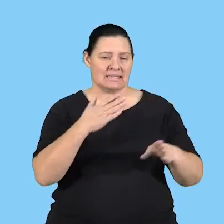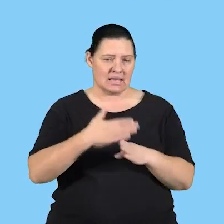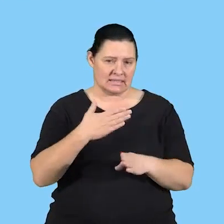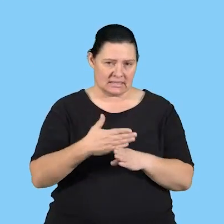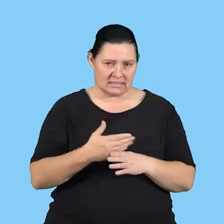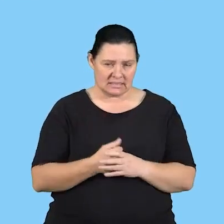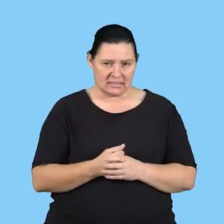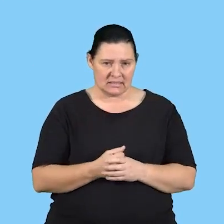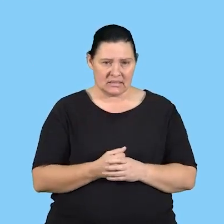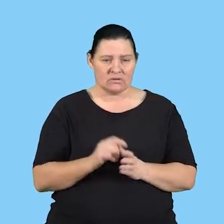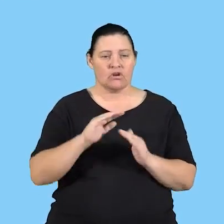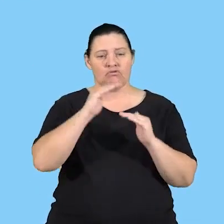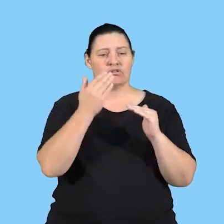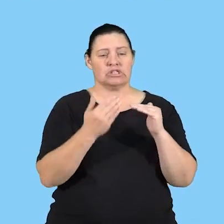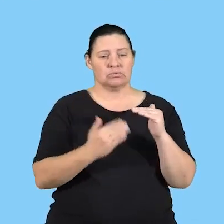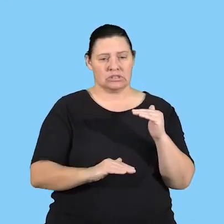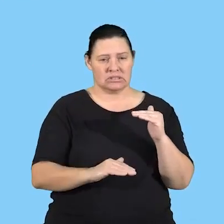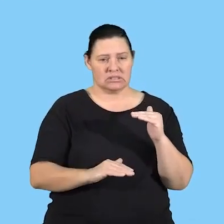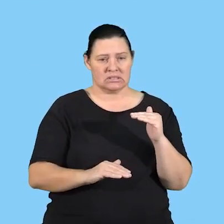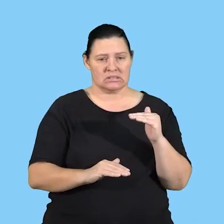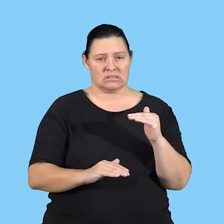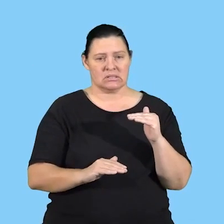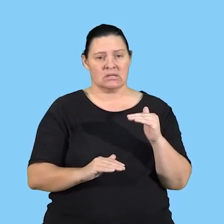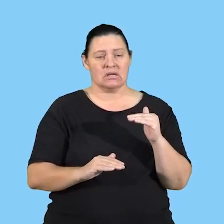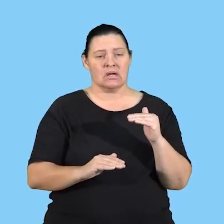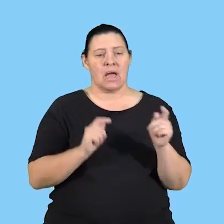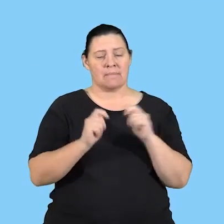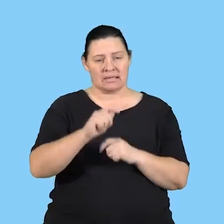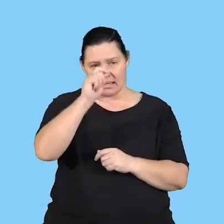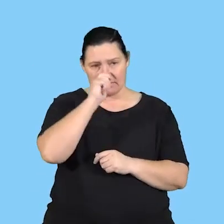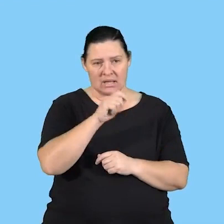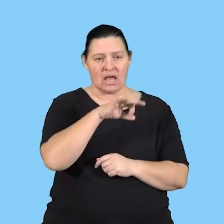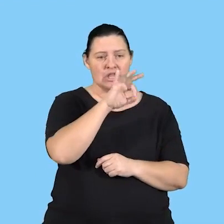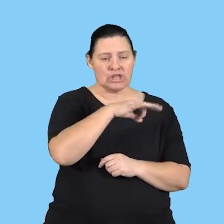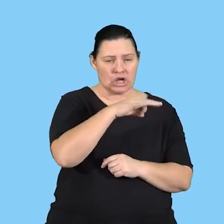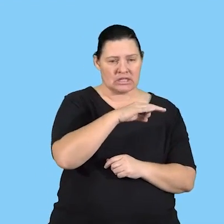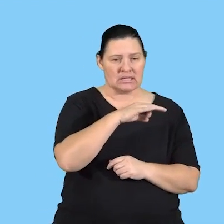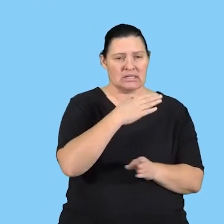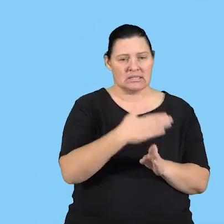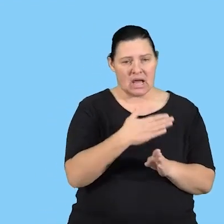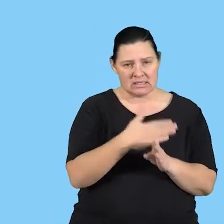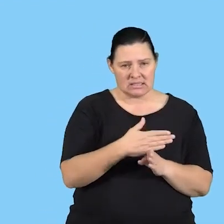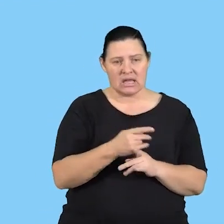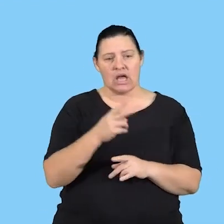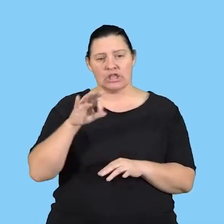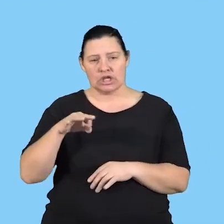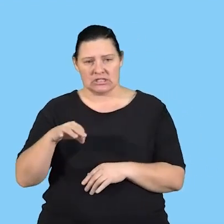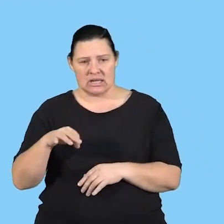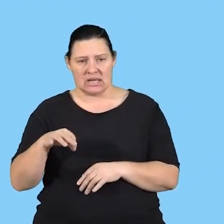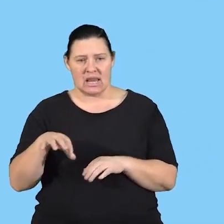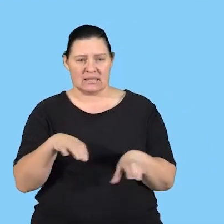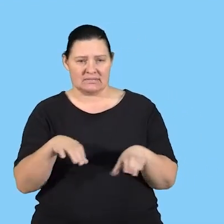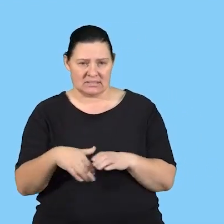tasks, and we reduced it. In amended CAPS, it became 13. We reduced it to 13